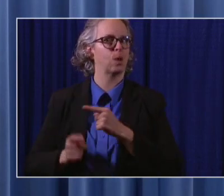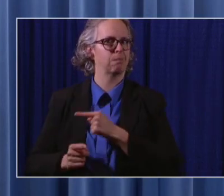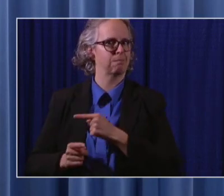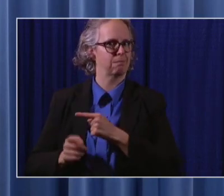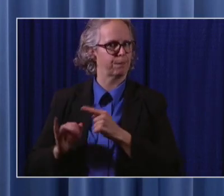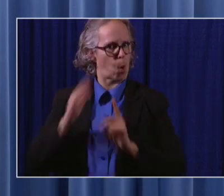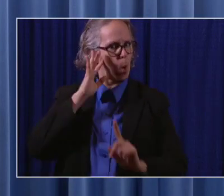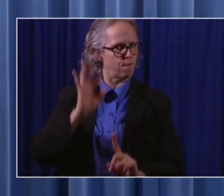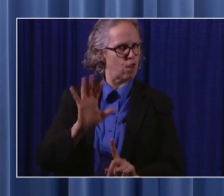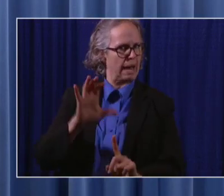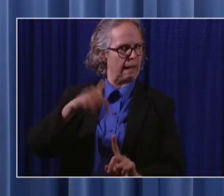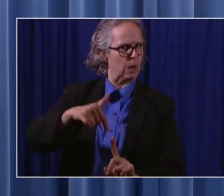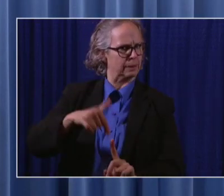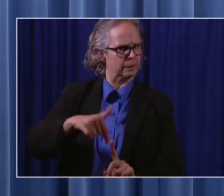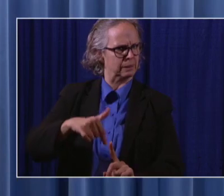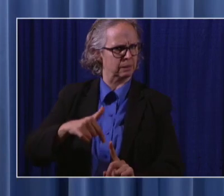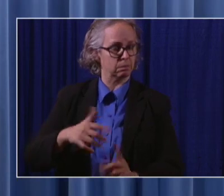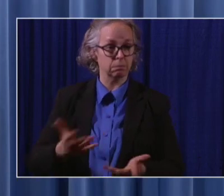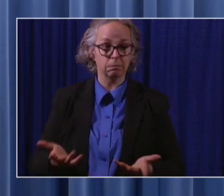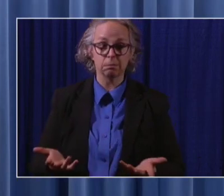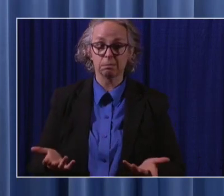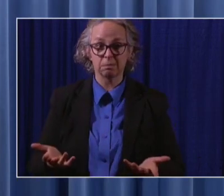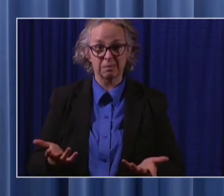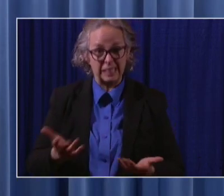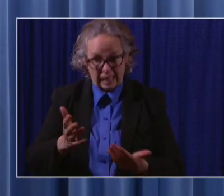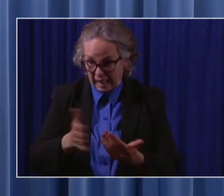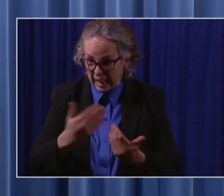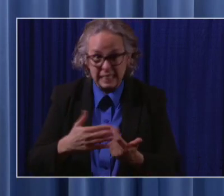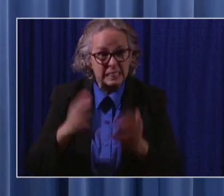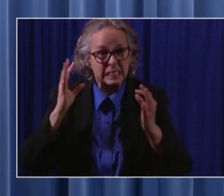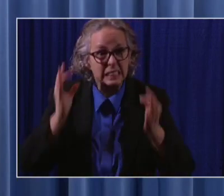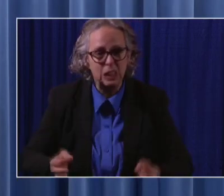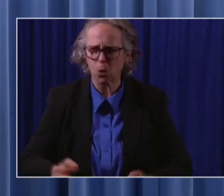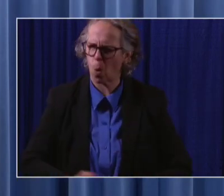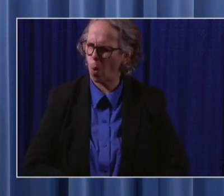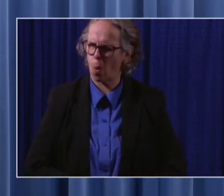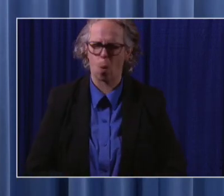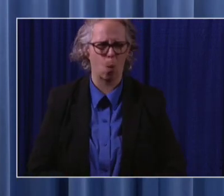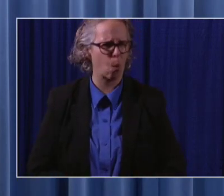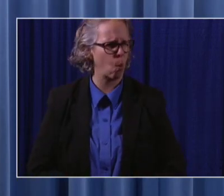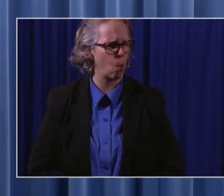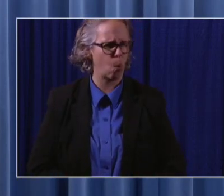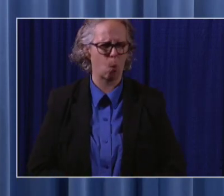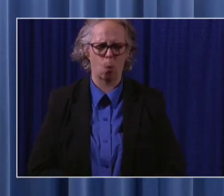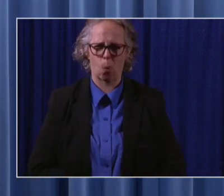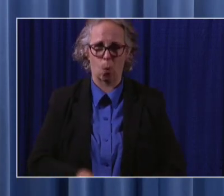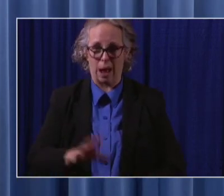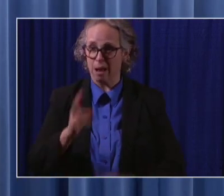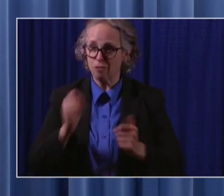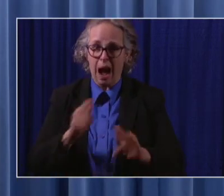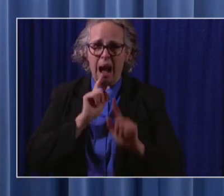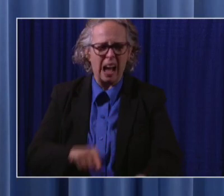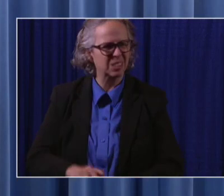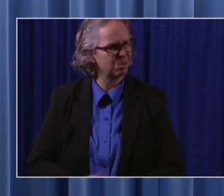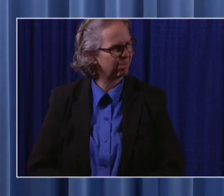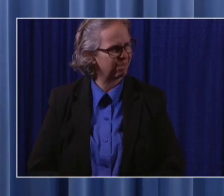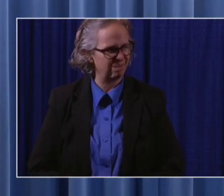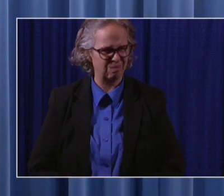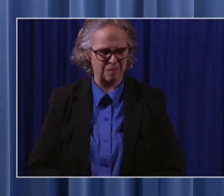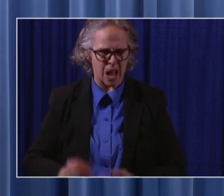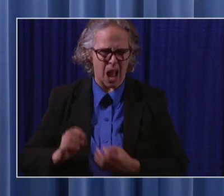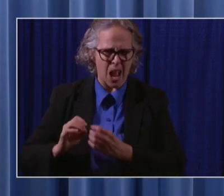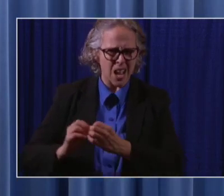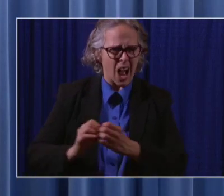These are tough decisions, and there's no easy answers to them. We don't know where this virus is going to be